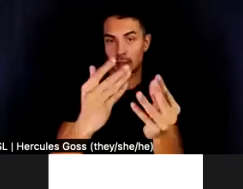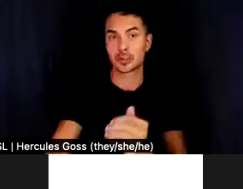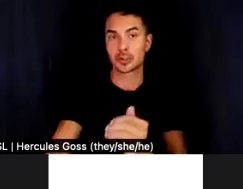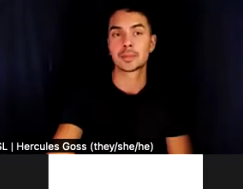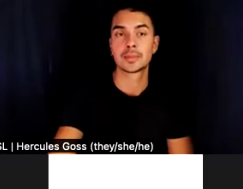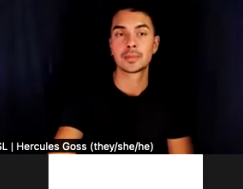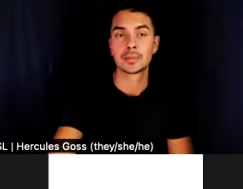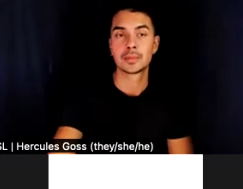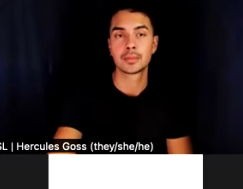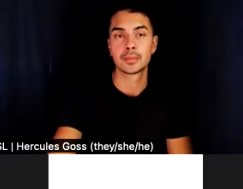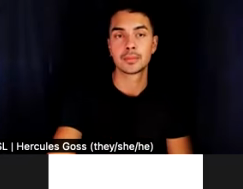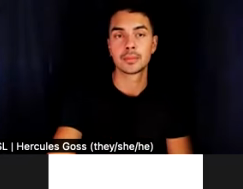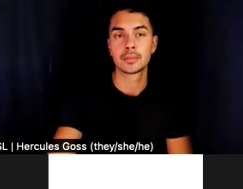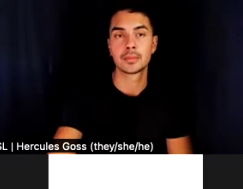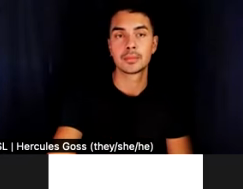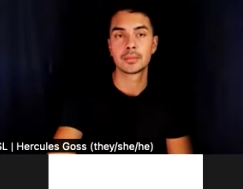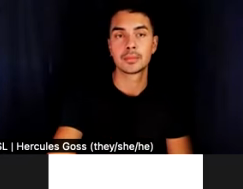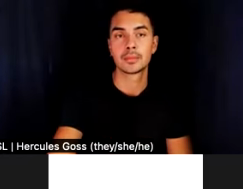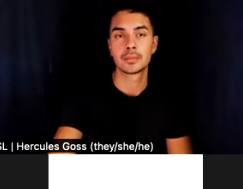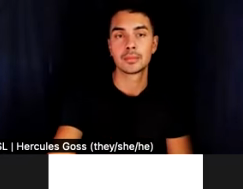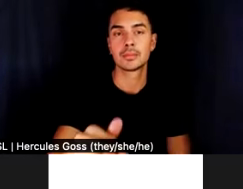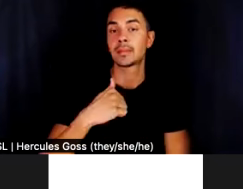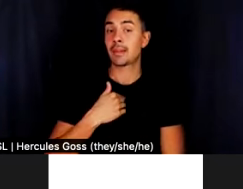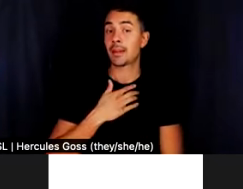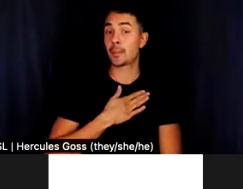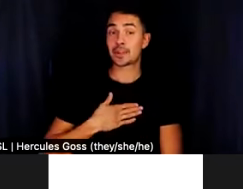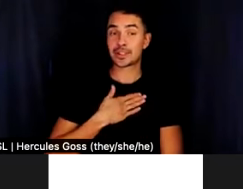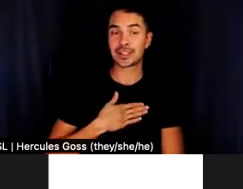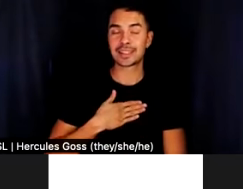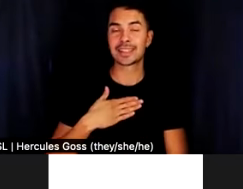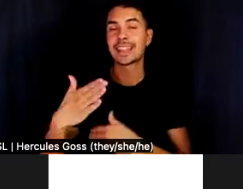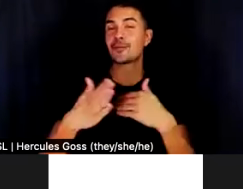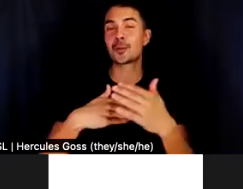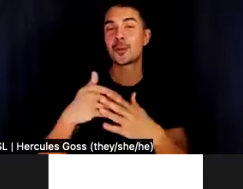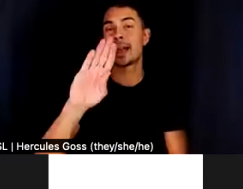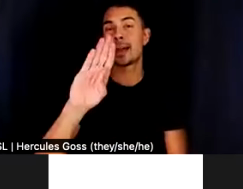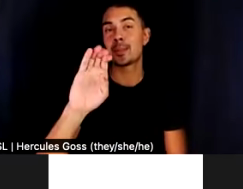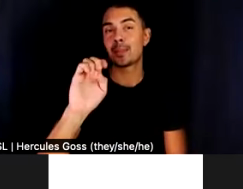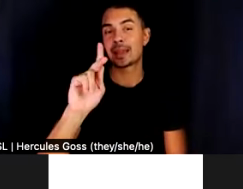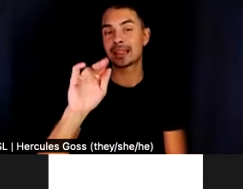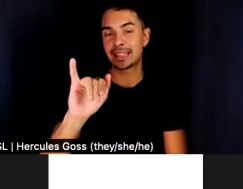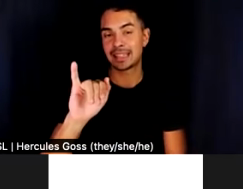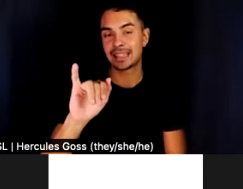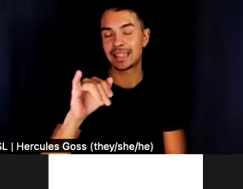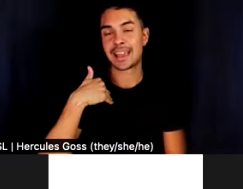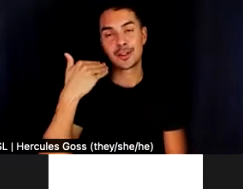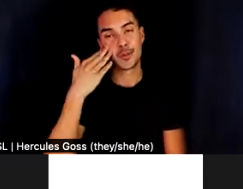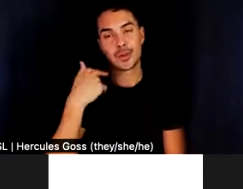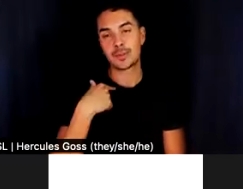for advocates. So I really appreciate even though Becky, I know I'm so sorry that if